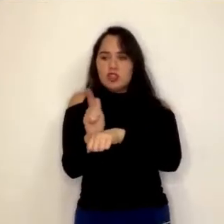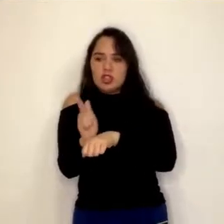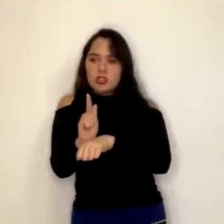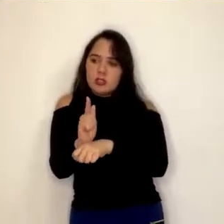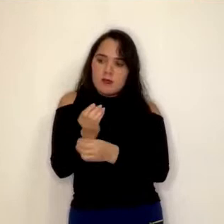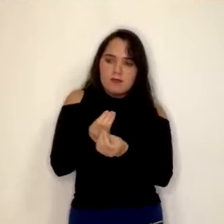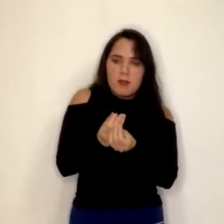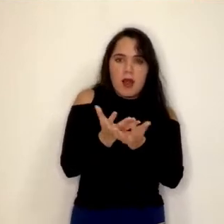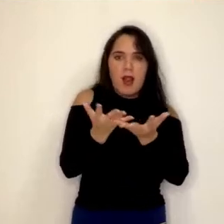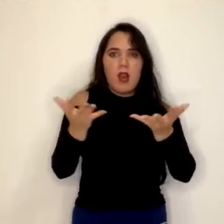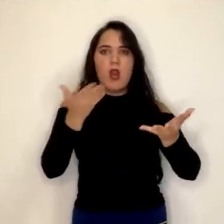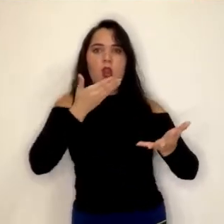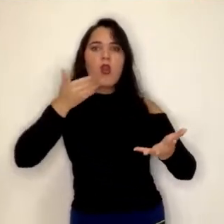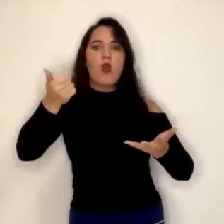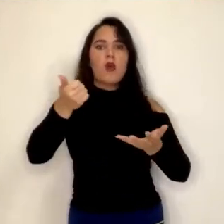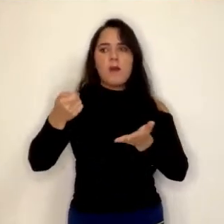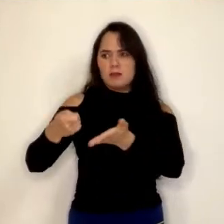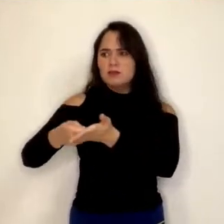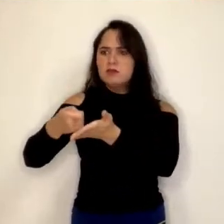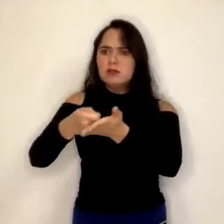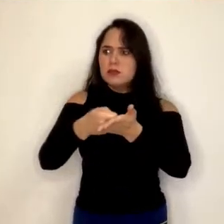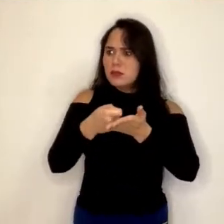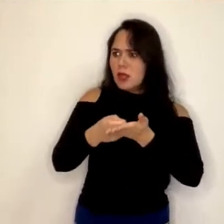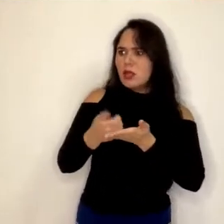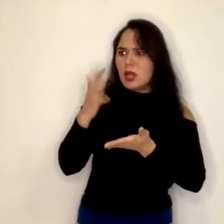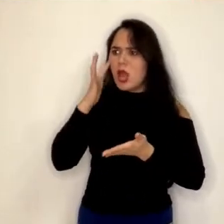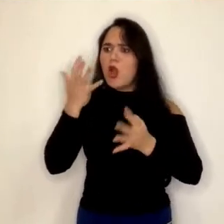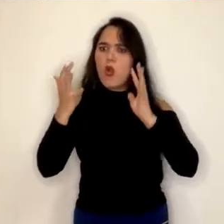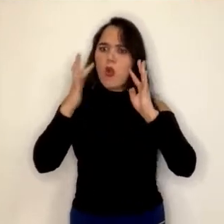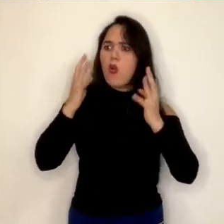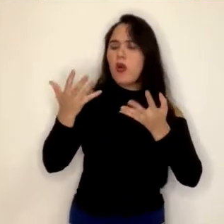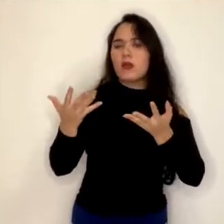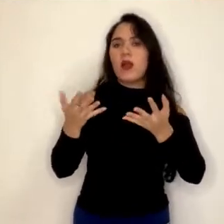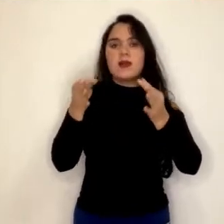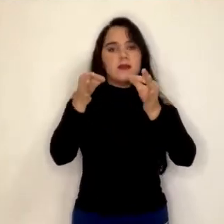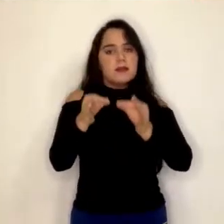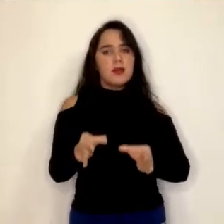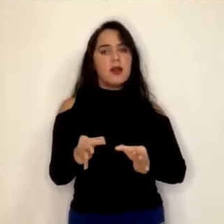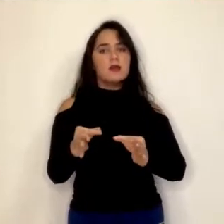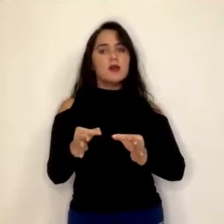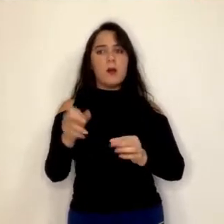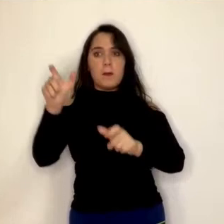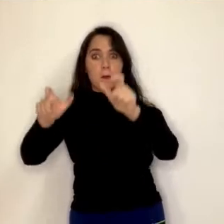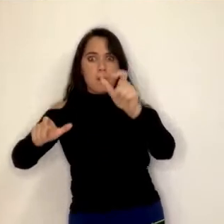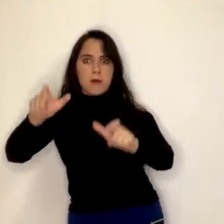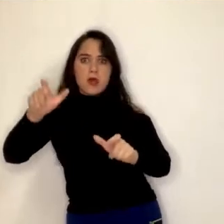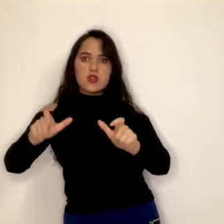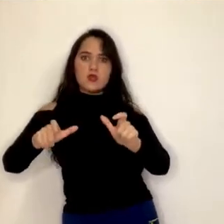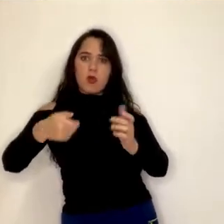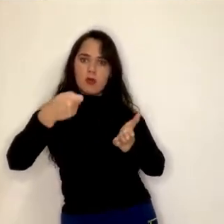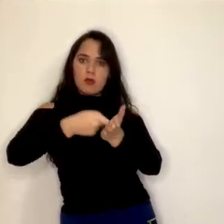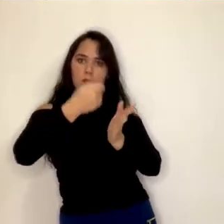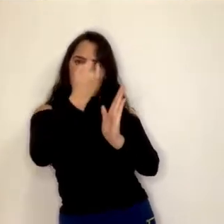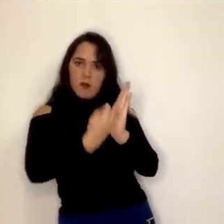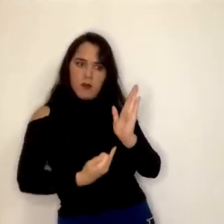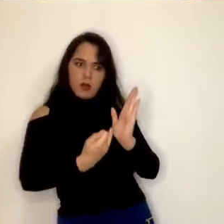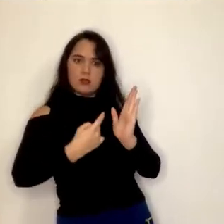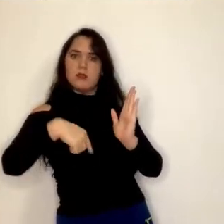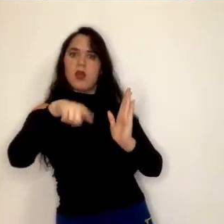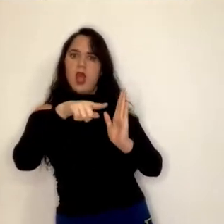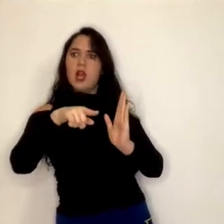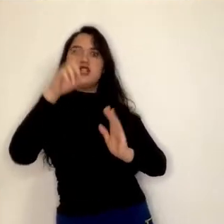it better and better, charge results. All of that is very correct from the part